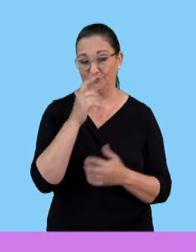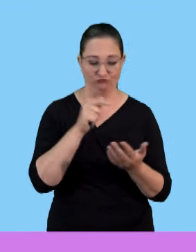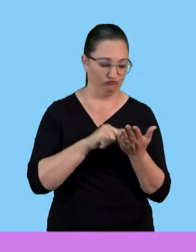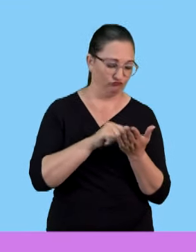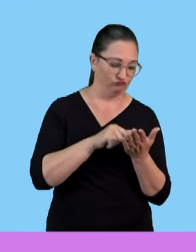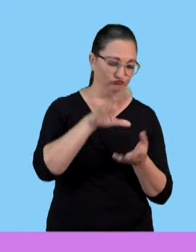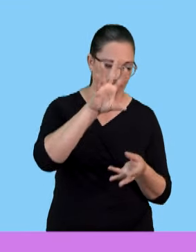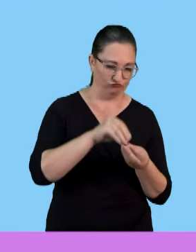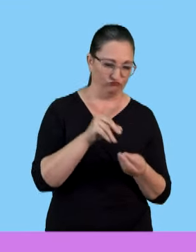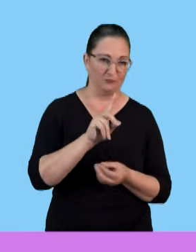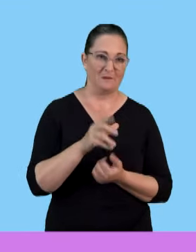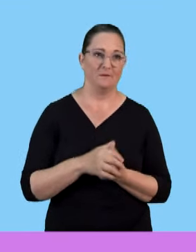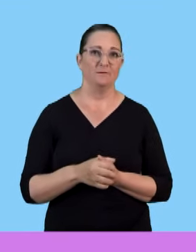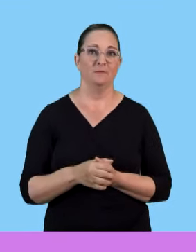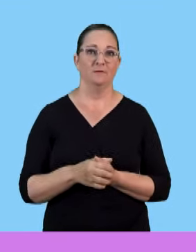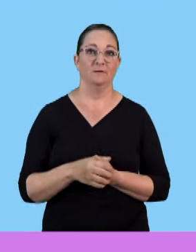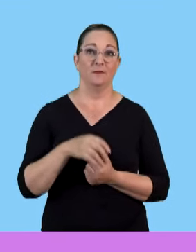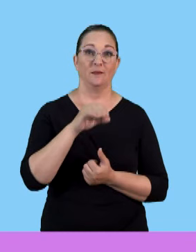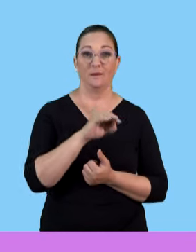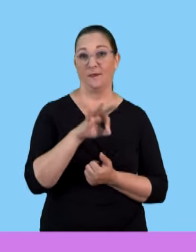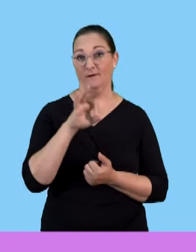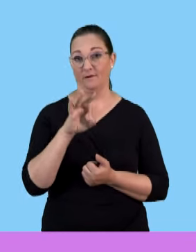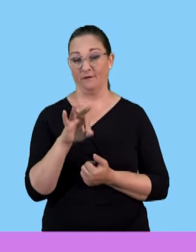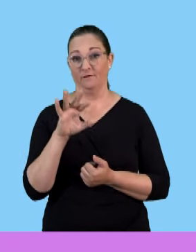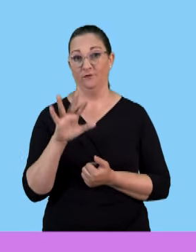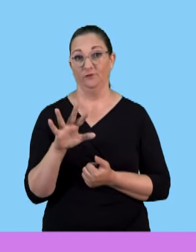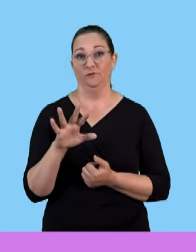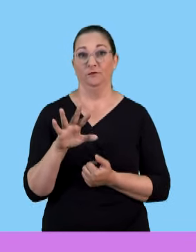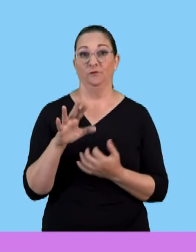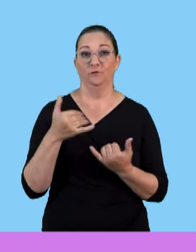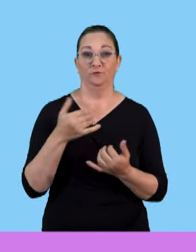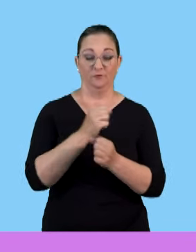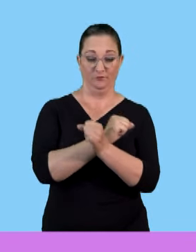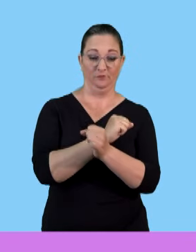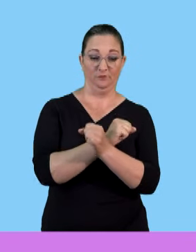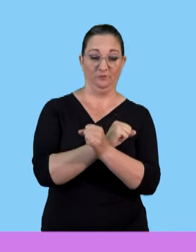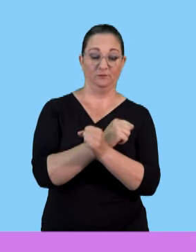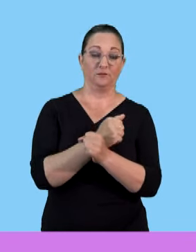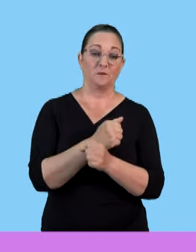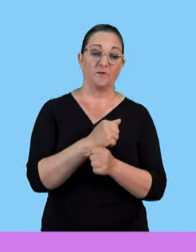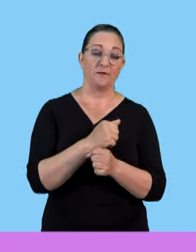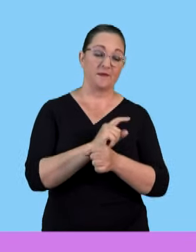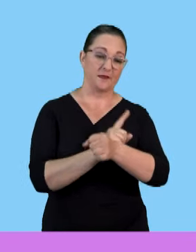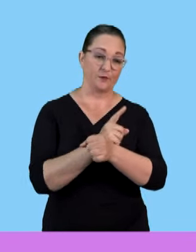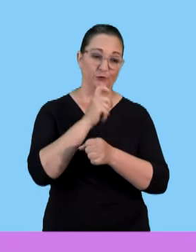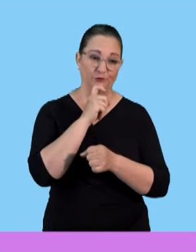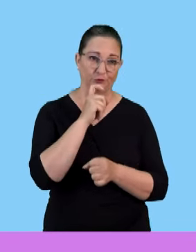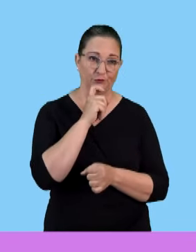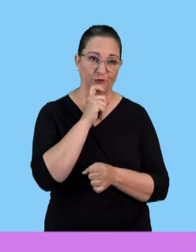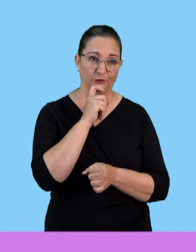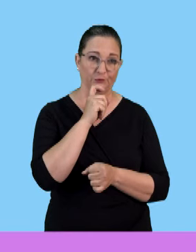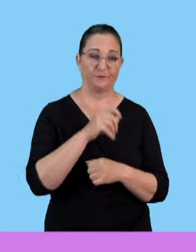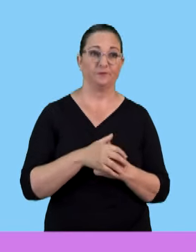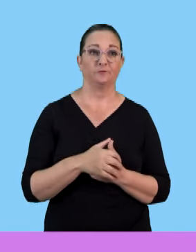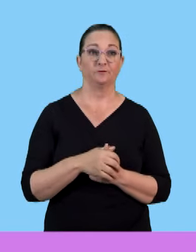the total cost to be paid. So you have your formula there. It's given to you. It says tariff multiplied by the number of minutes